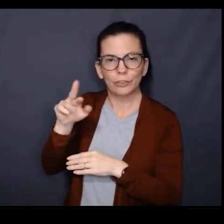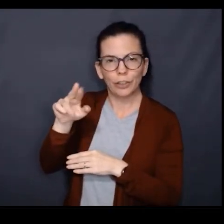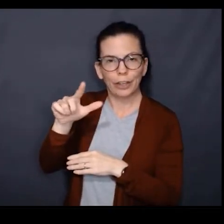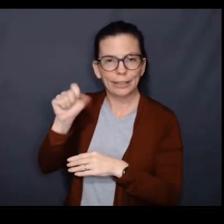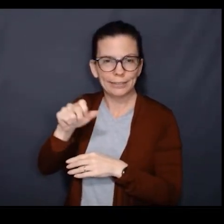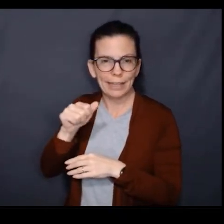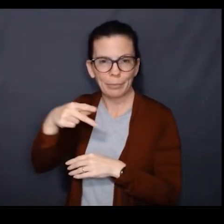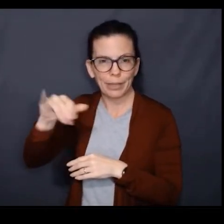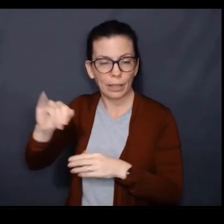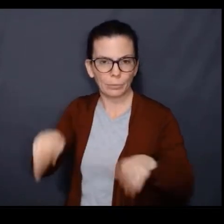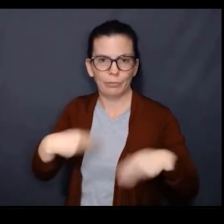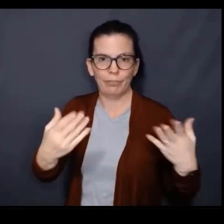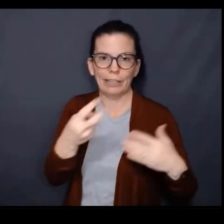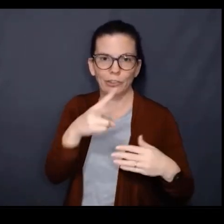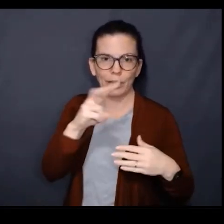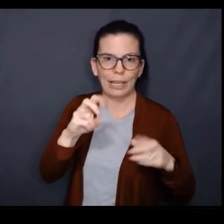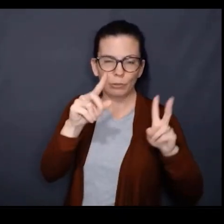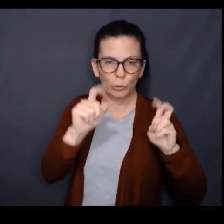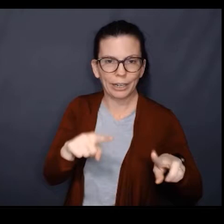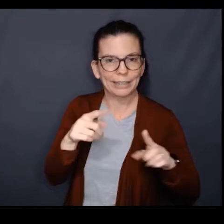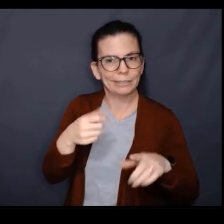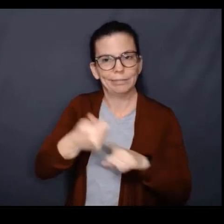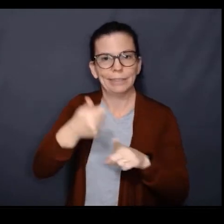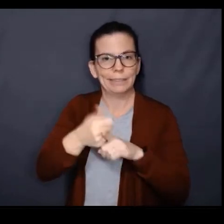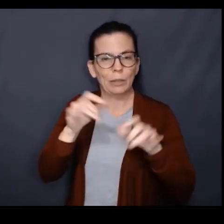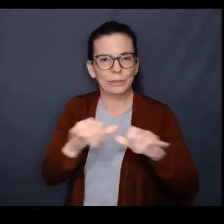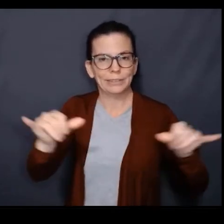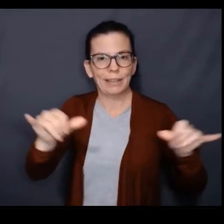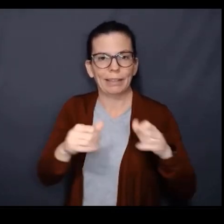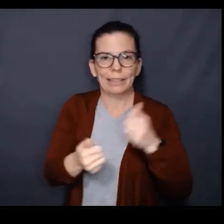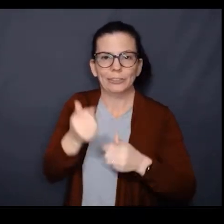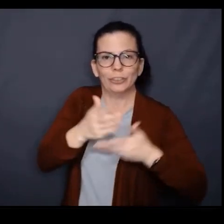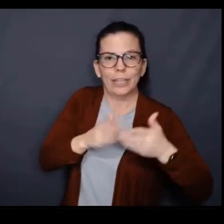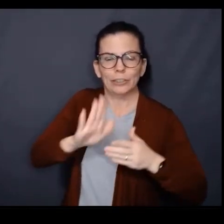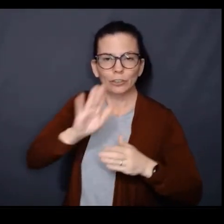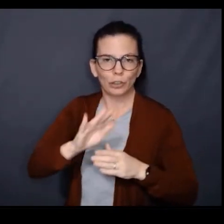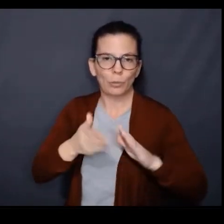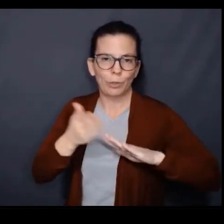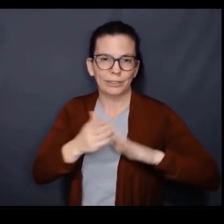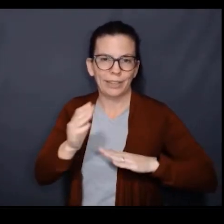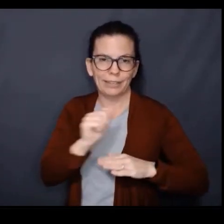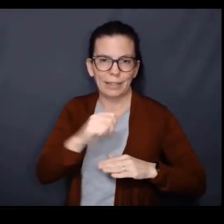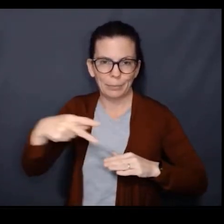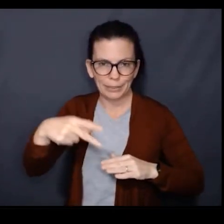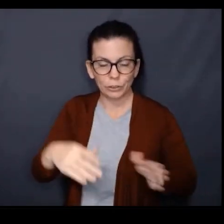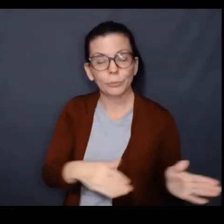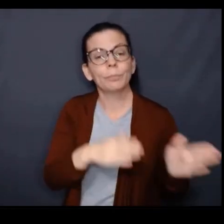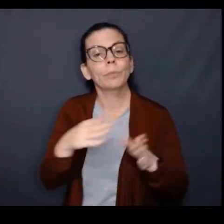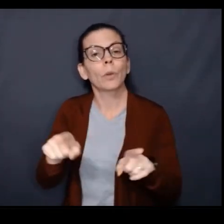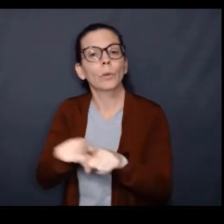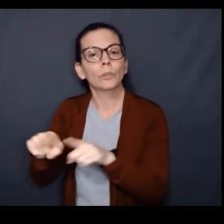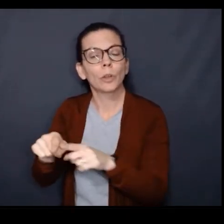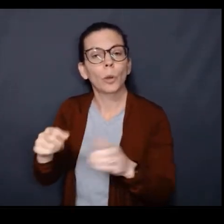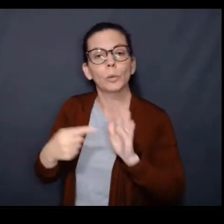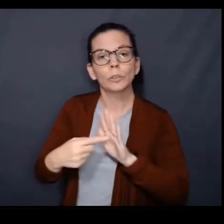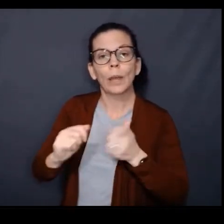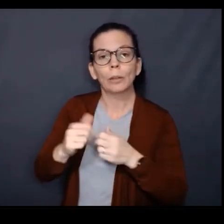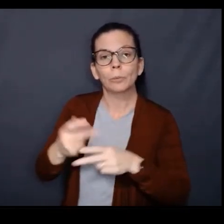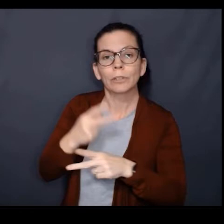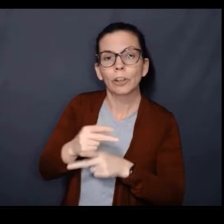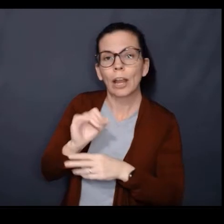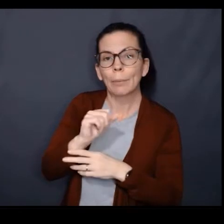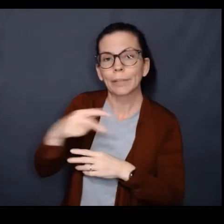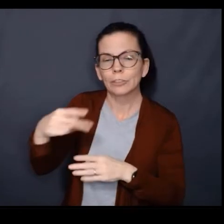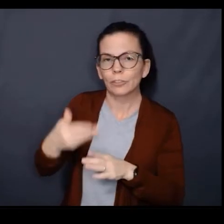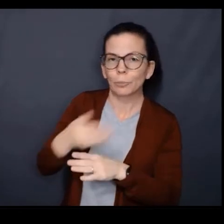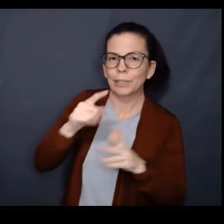just provide your Hive query and EMR Serverless will dynamically scale at each stage of your data processing application. And then I'll also show how to configure your application to